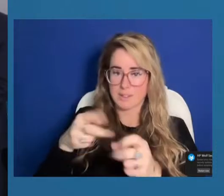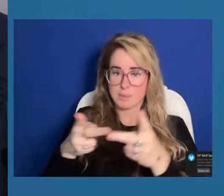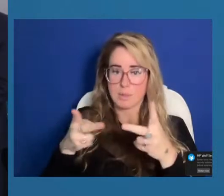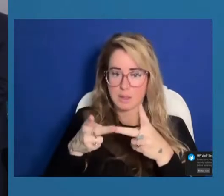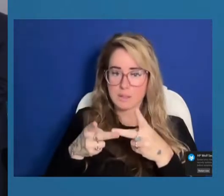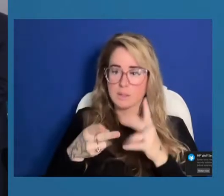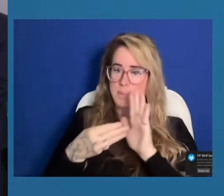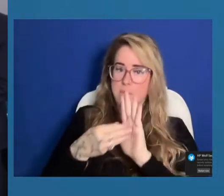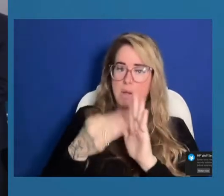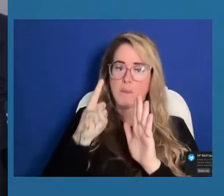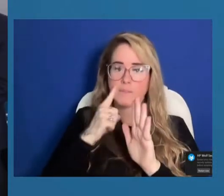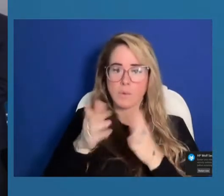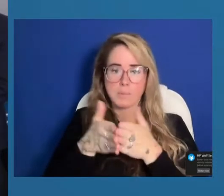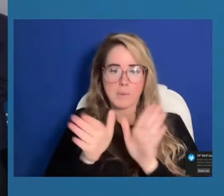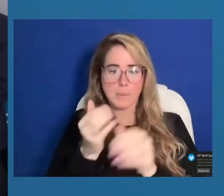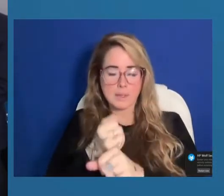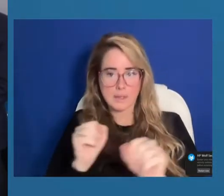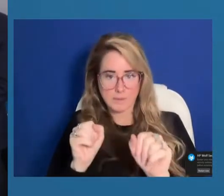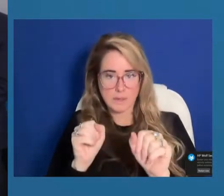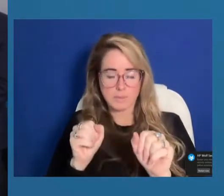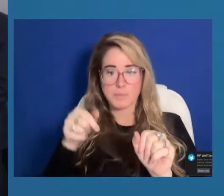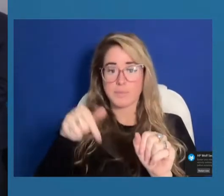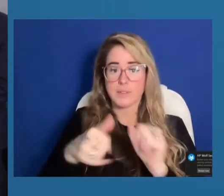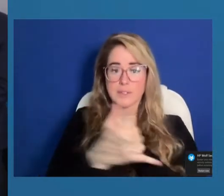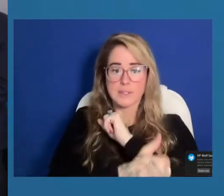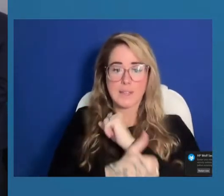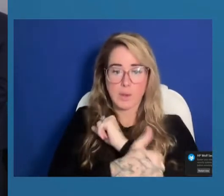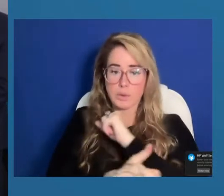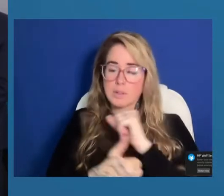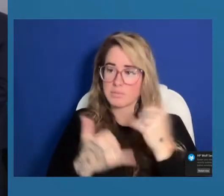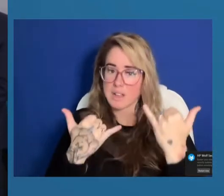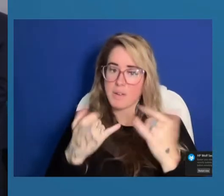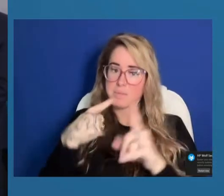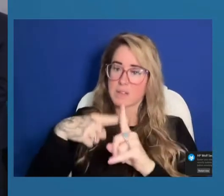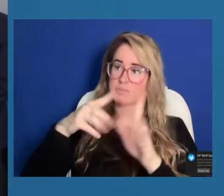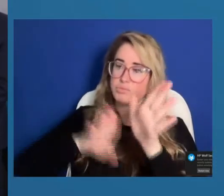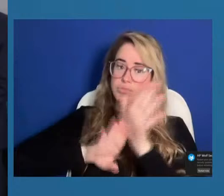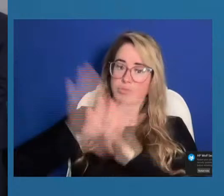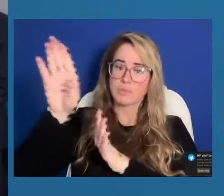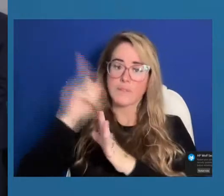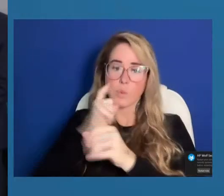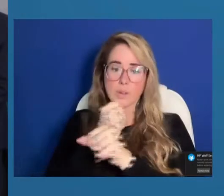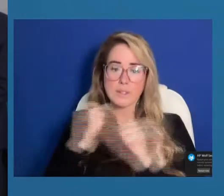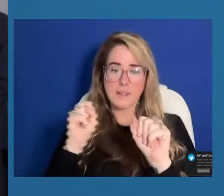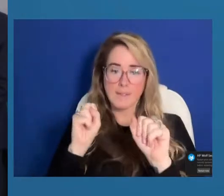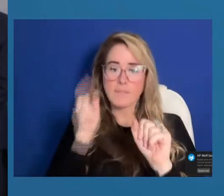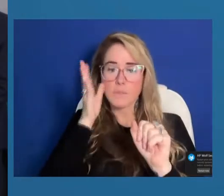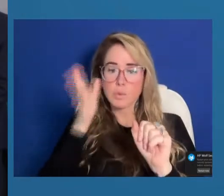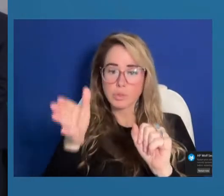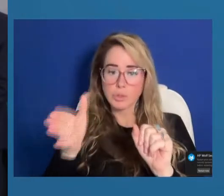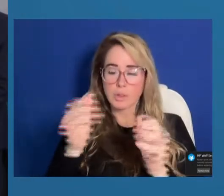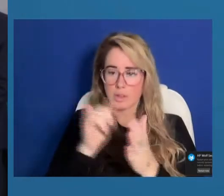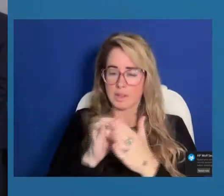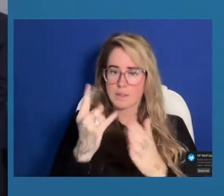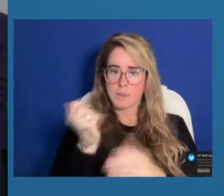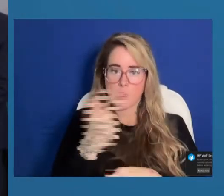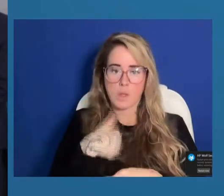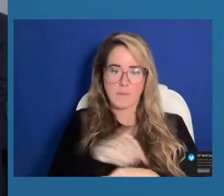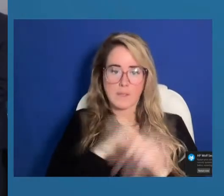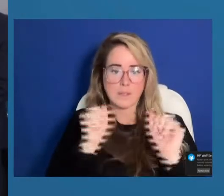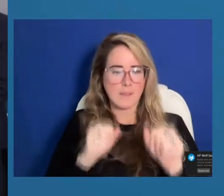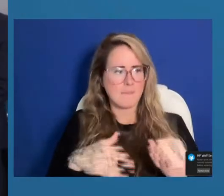public safety. Westchester County is on a positive trajectory for a safer future, and it's something all of us can take pride